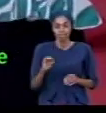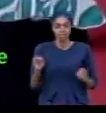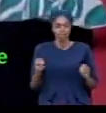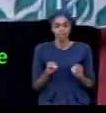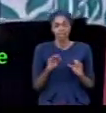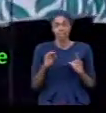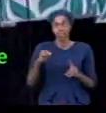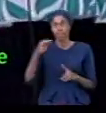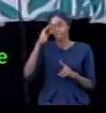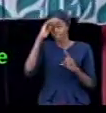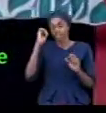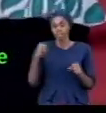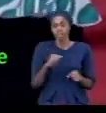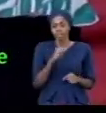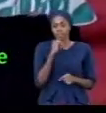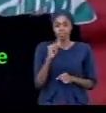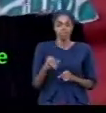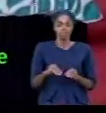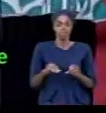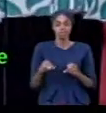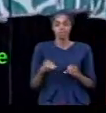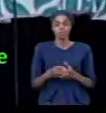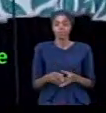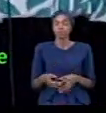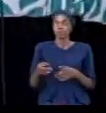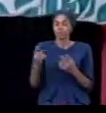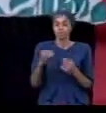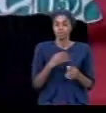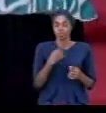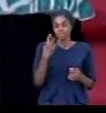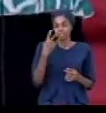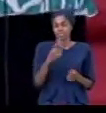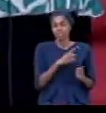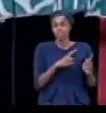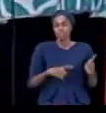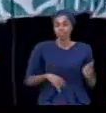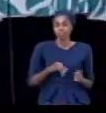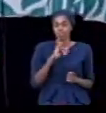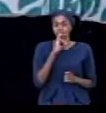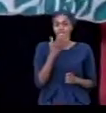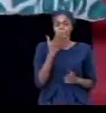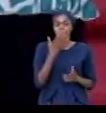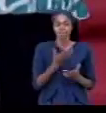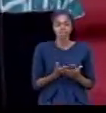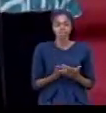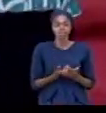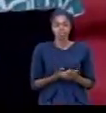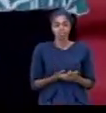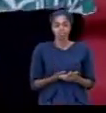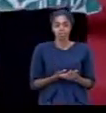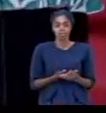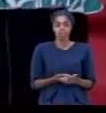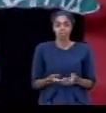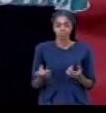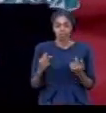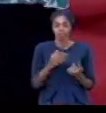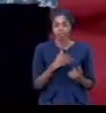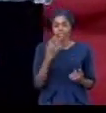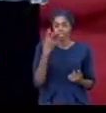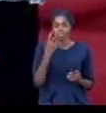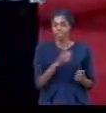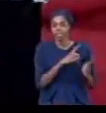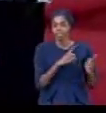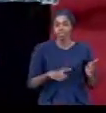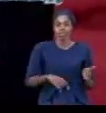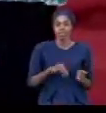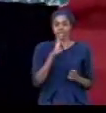There is nothing he cannot do. Come and see the Lord is good. Come and see the Lord. Come and